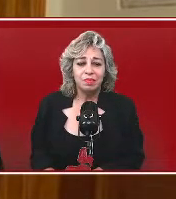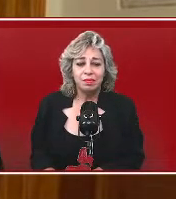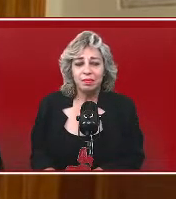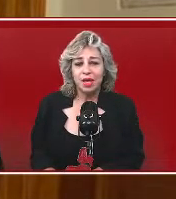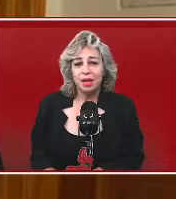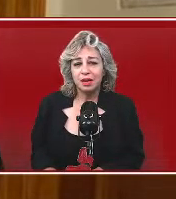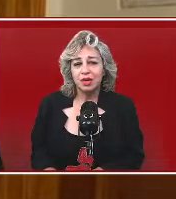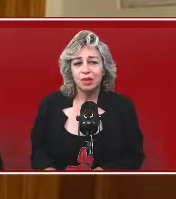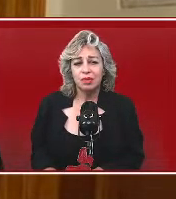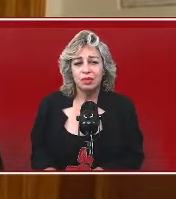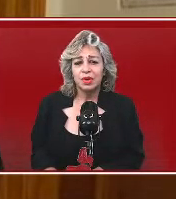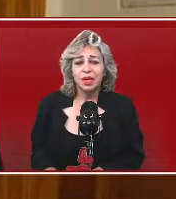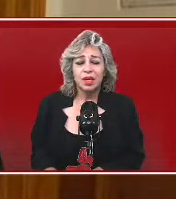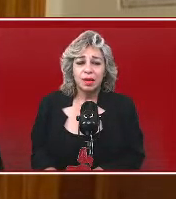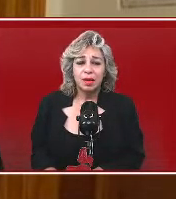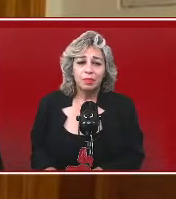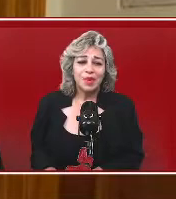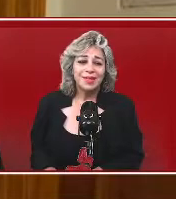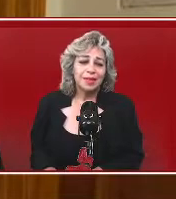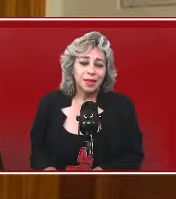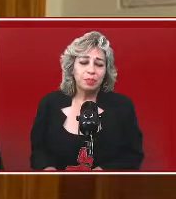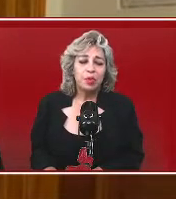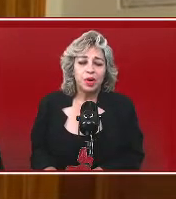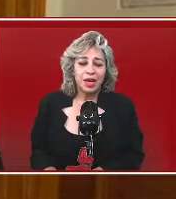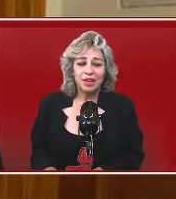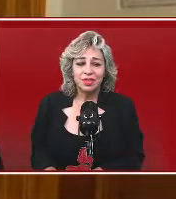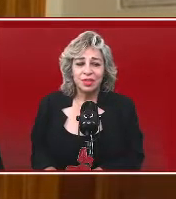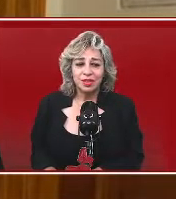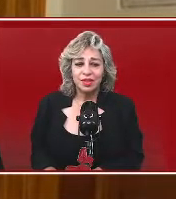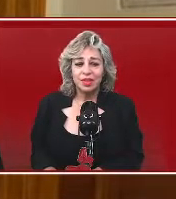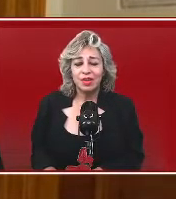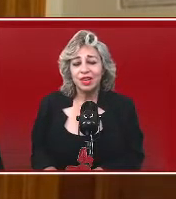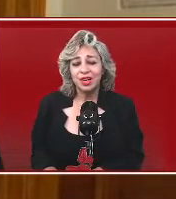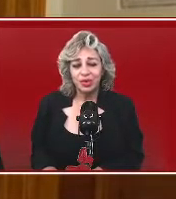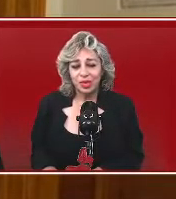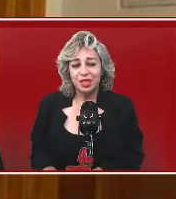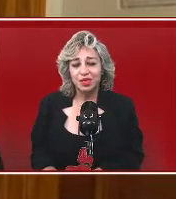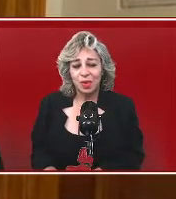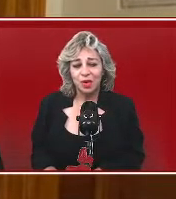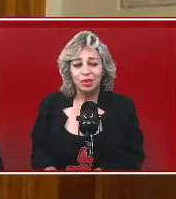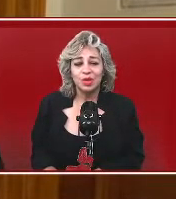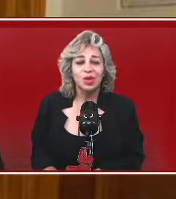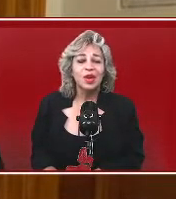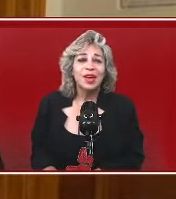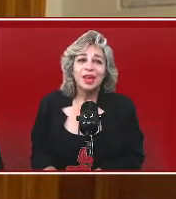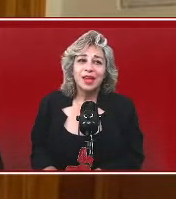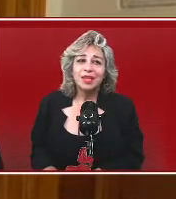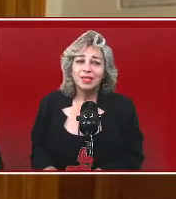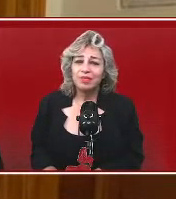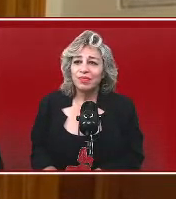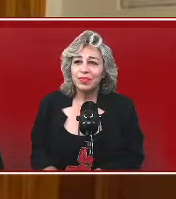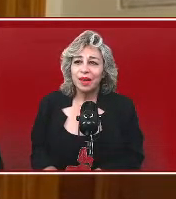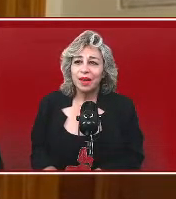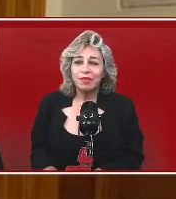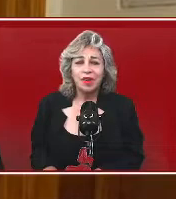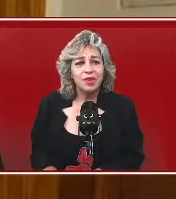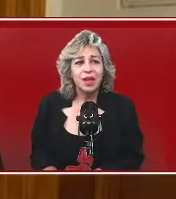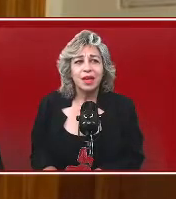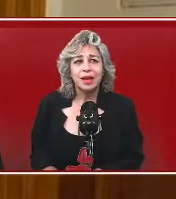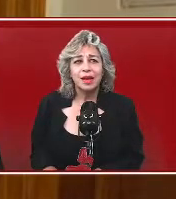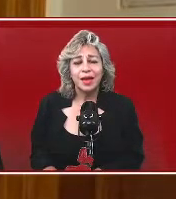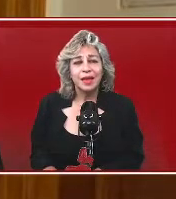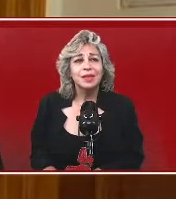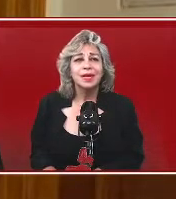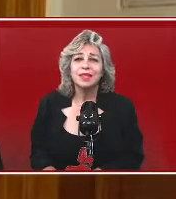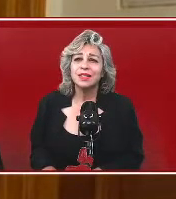there and you know, basically point out that they're not doing as well. So he's a